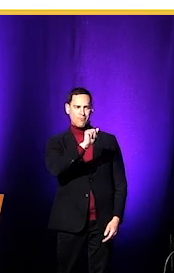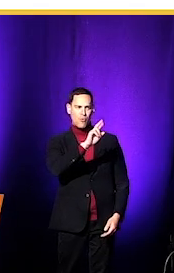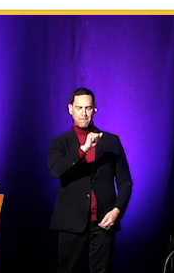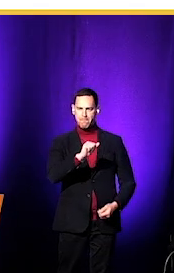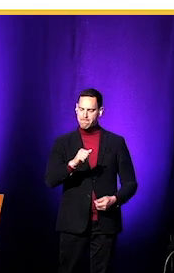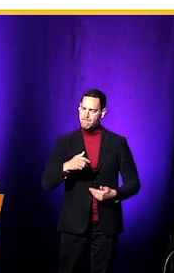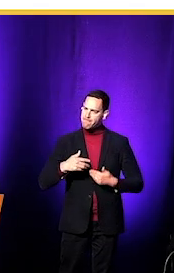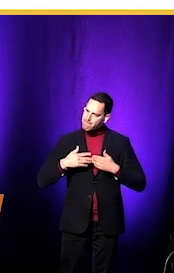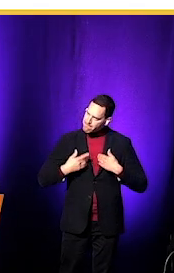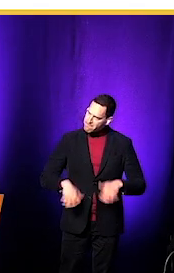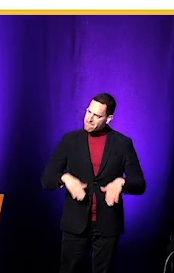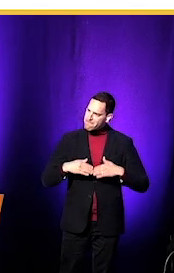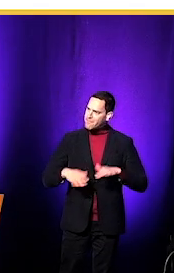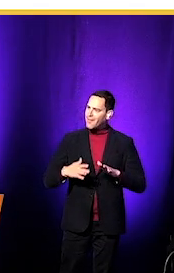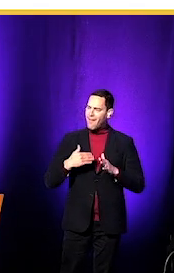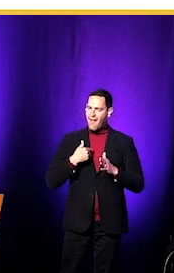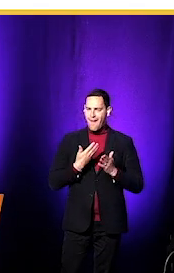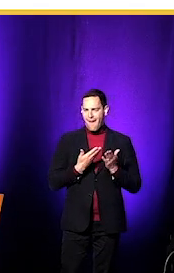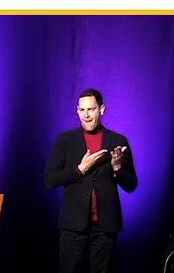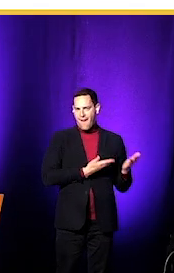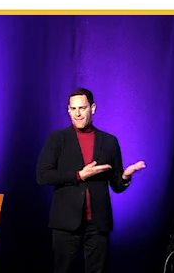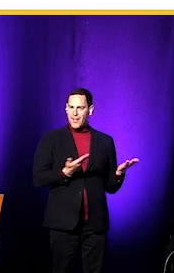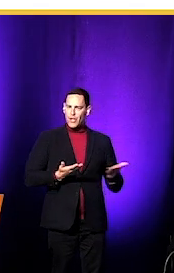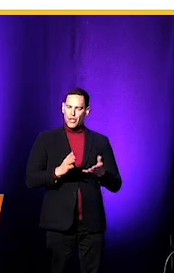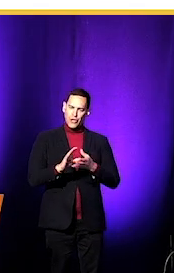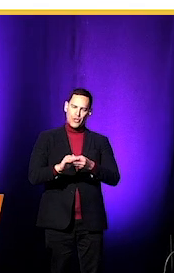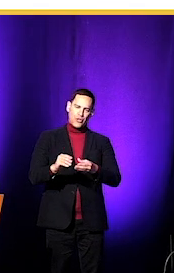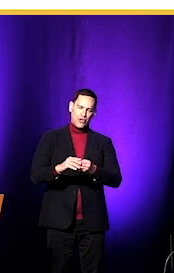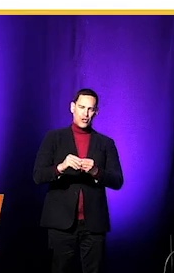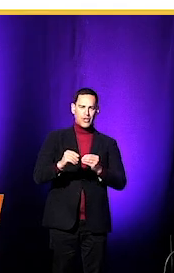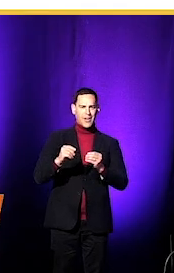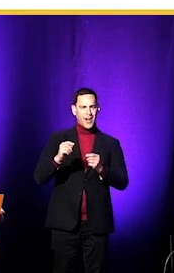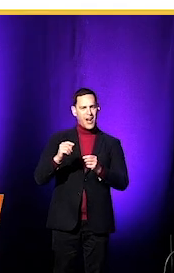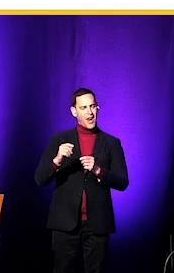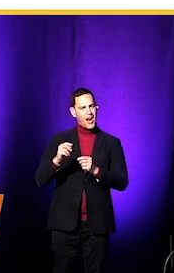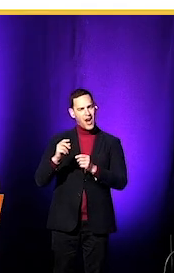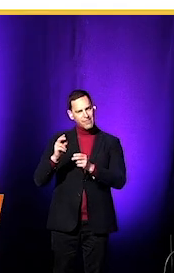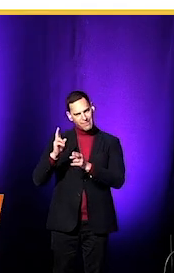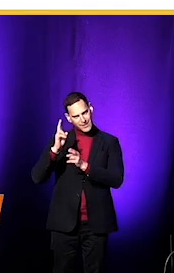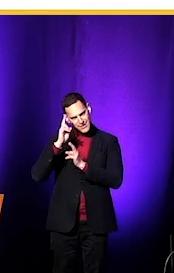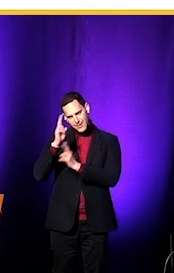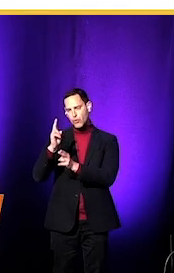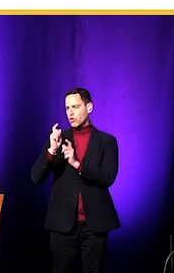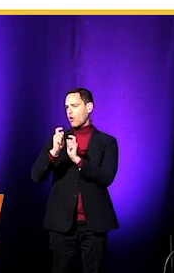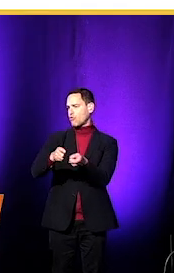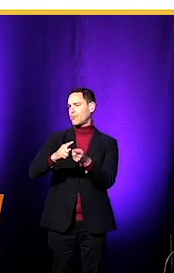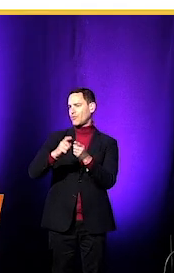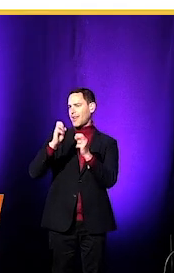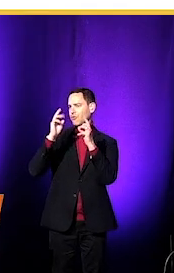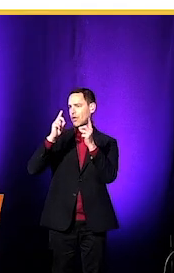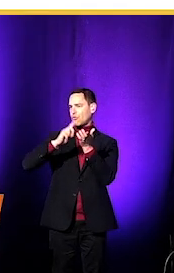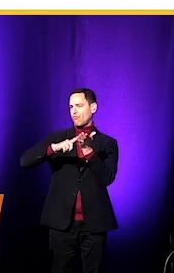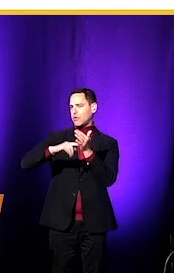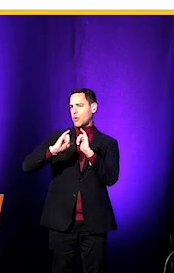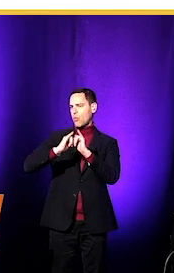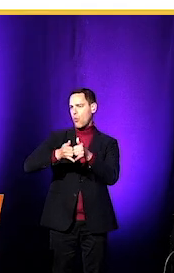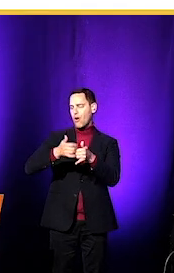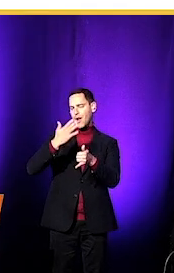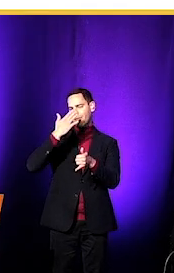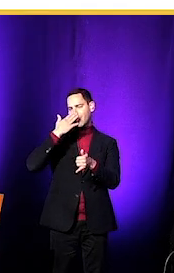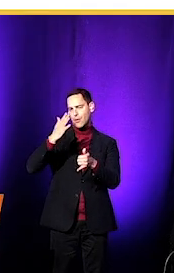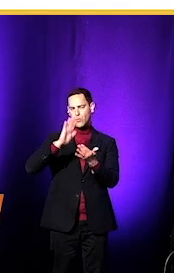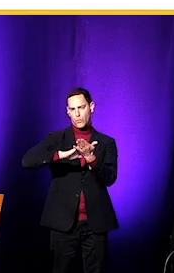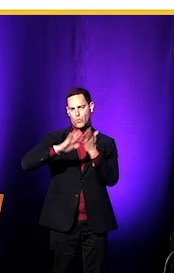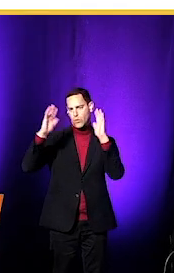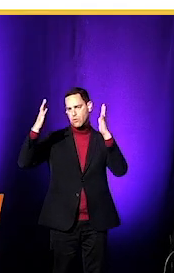to celebrate the Distinguished Contributions to Research and Education Award by celebrating Chris's legacy. So join me again in